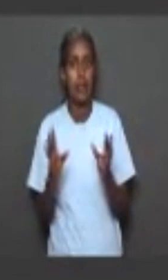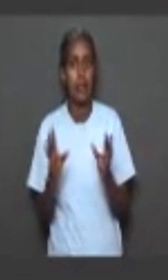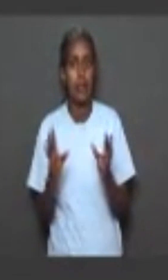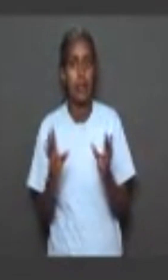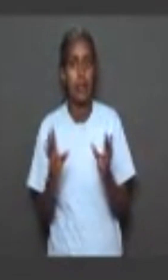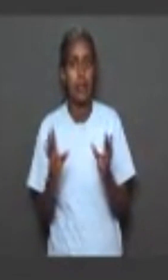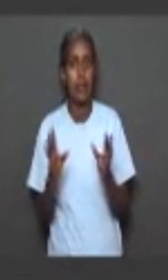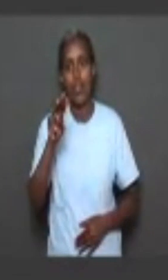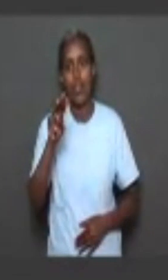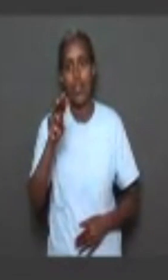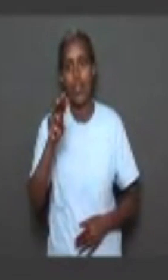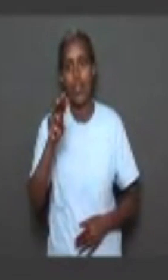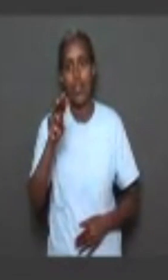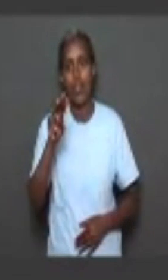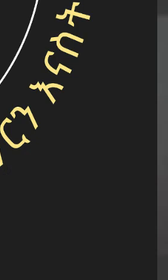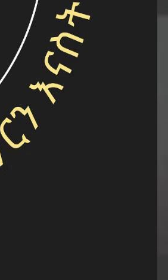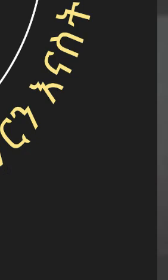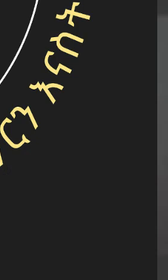of M.